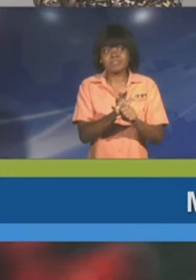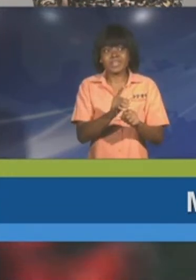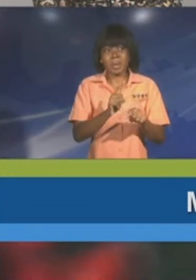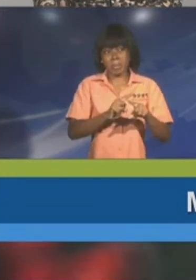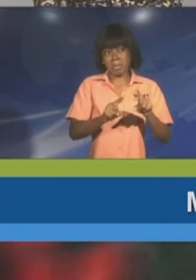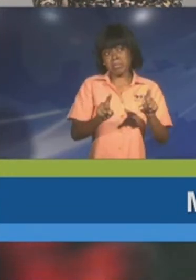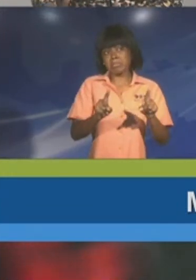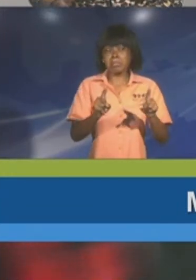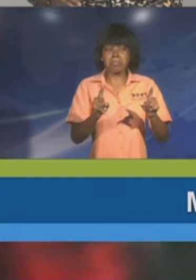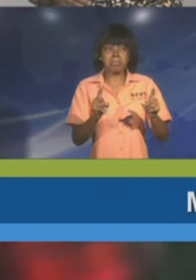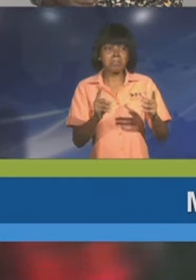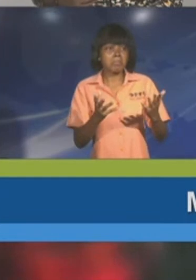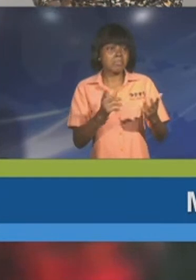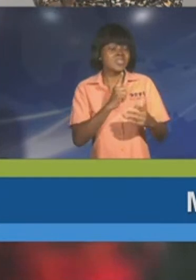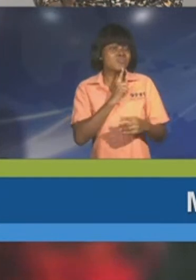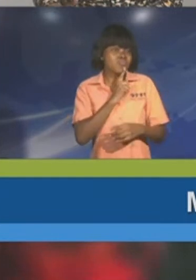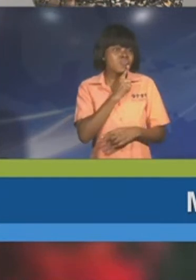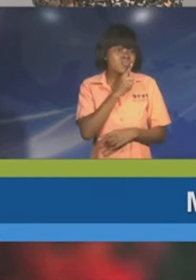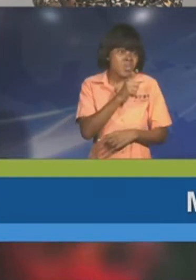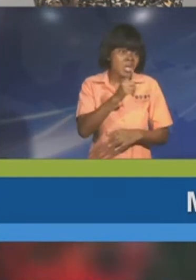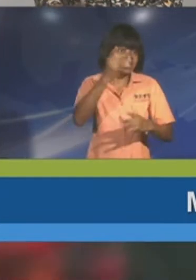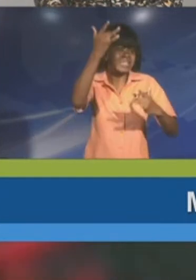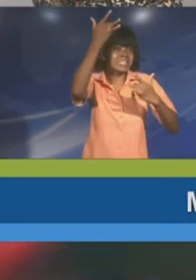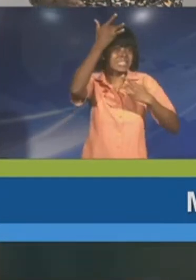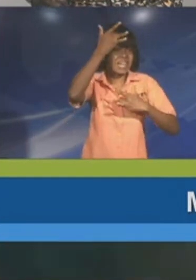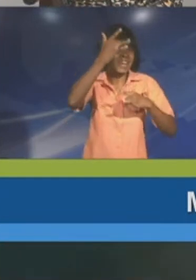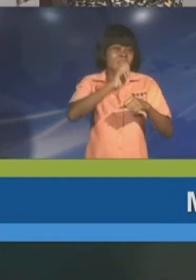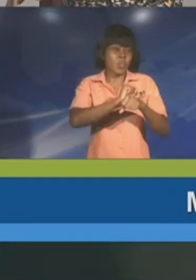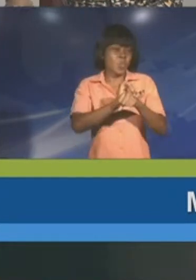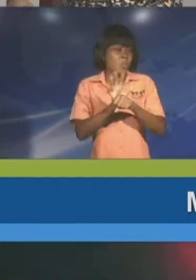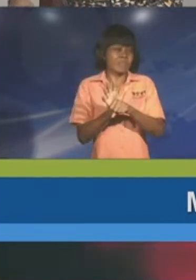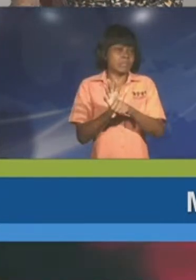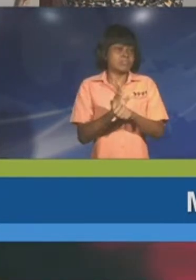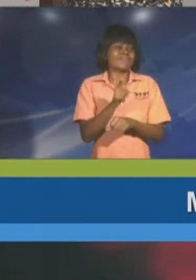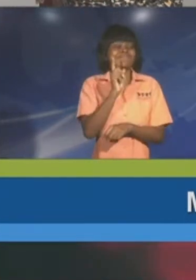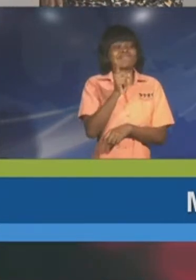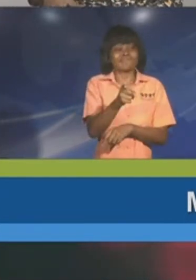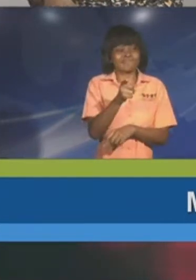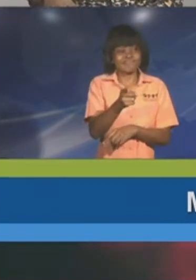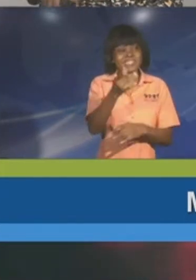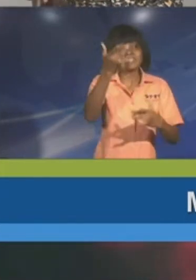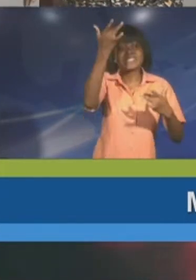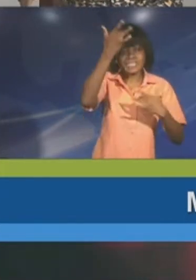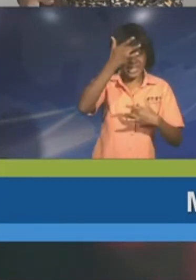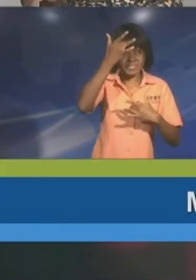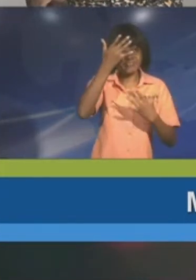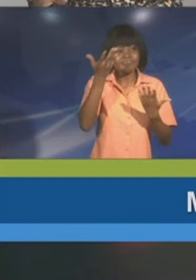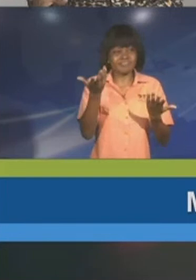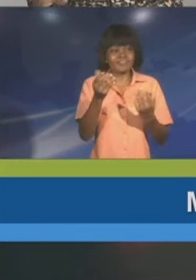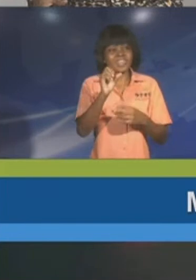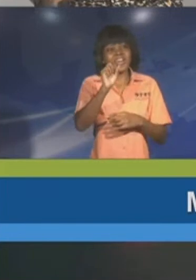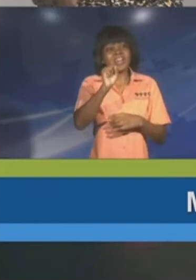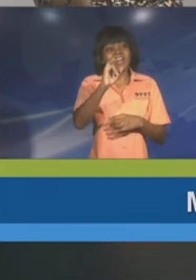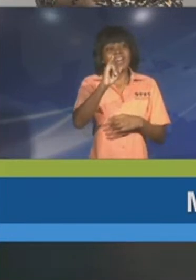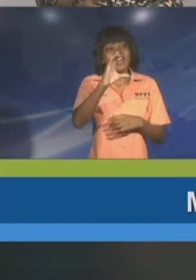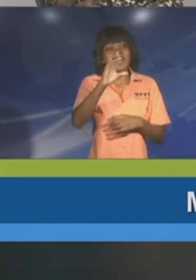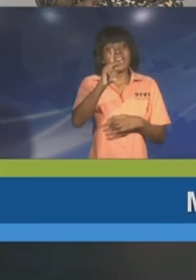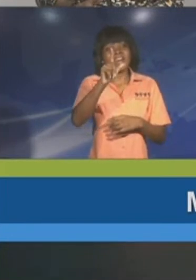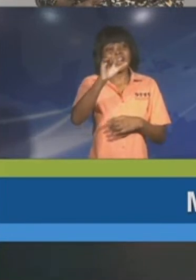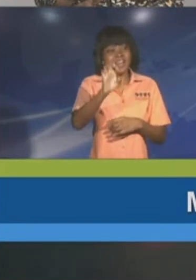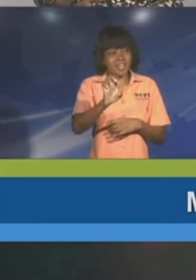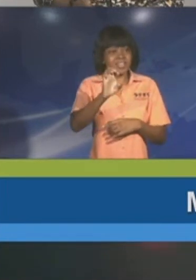the painful crisis. The COVID in children has been incidental, mild, or asymptomatic. So